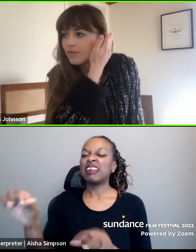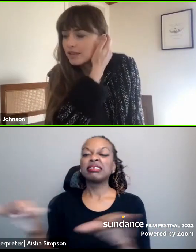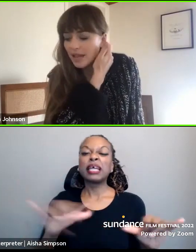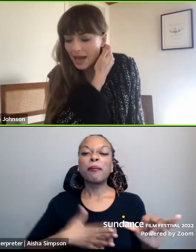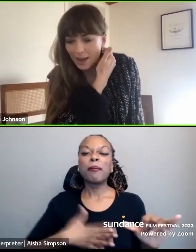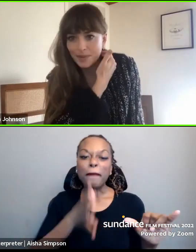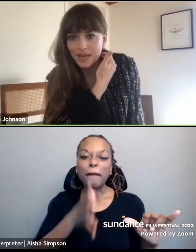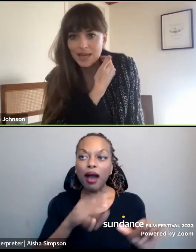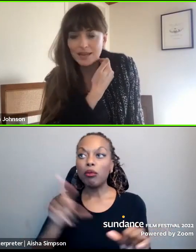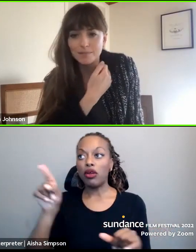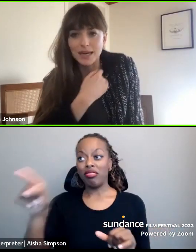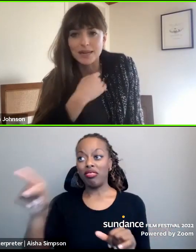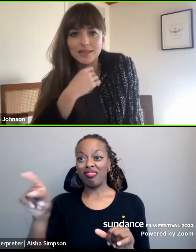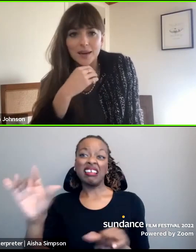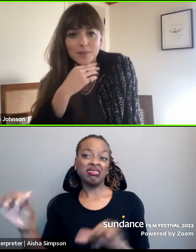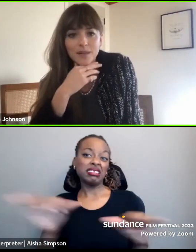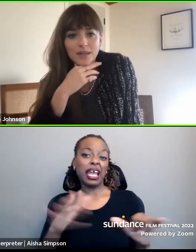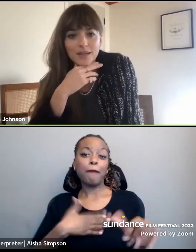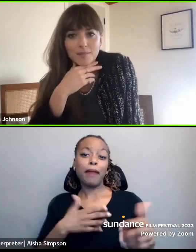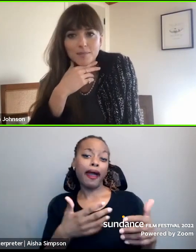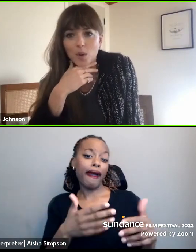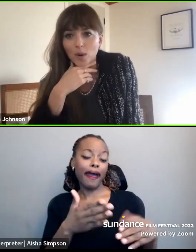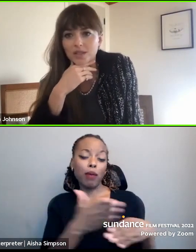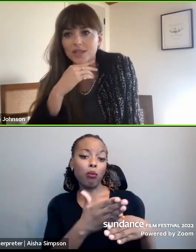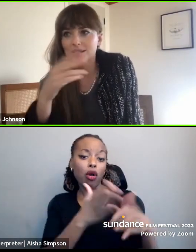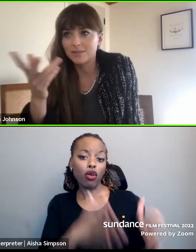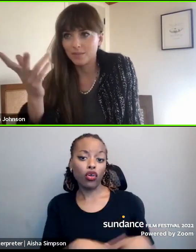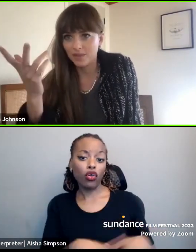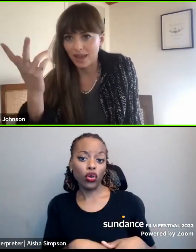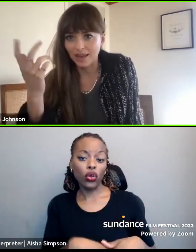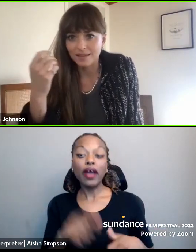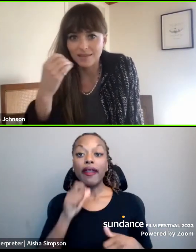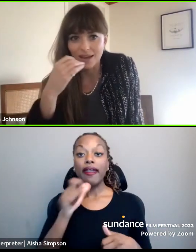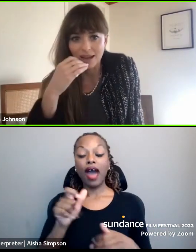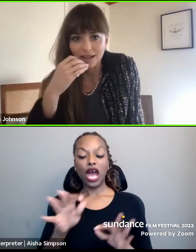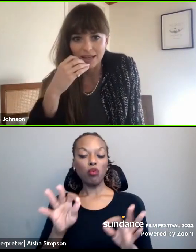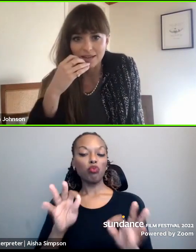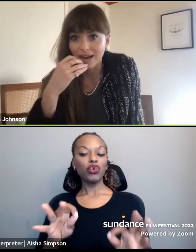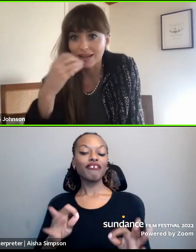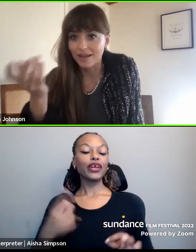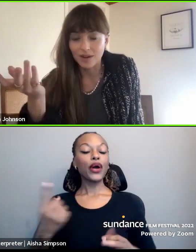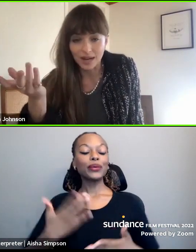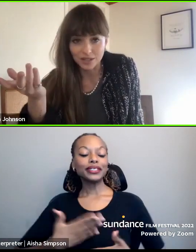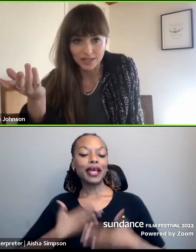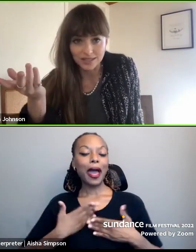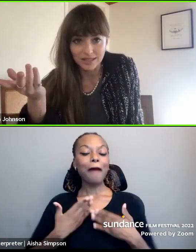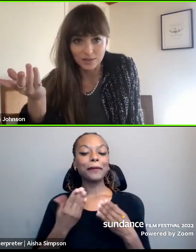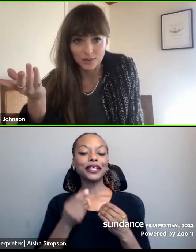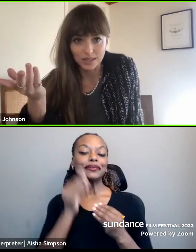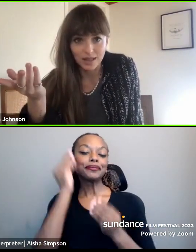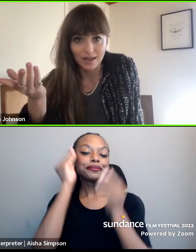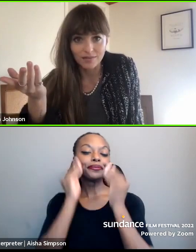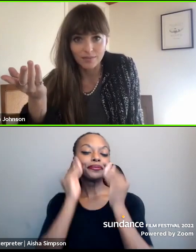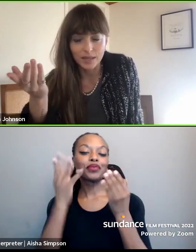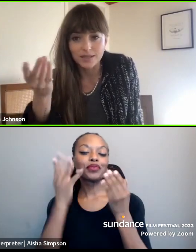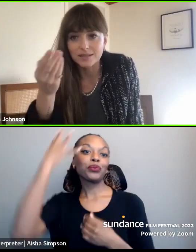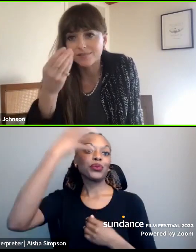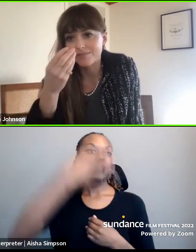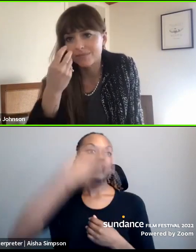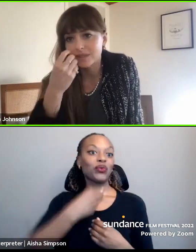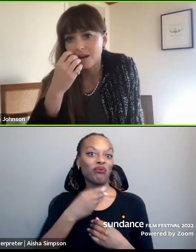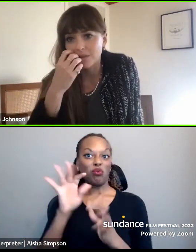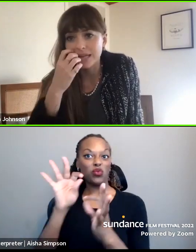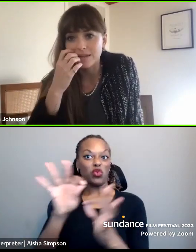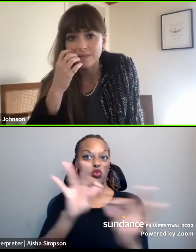like perfectly happy, buttoned up, gorgeous thing that like I never actually see in real life,